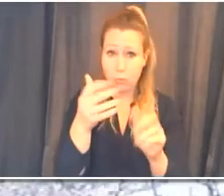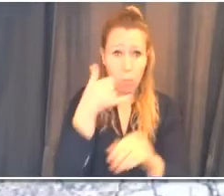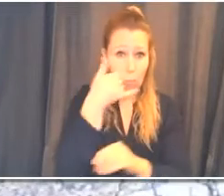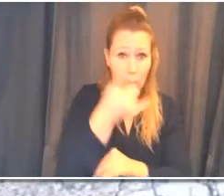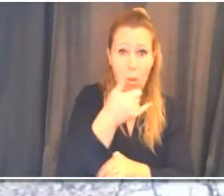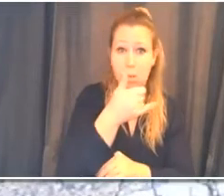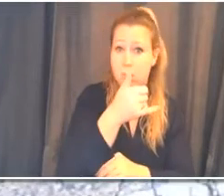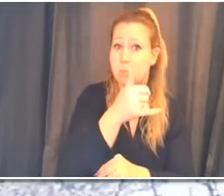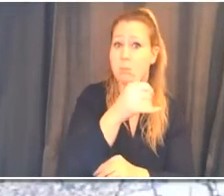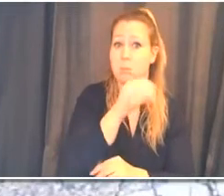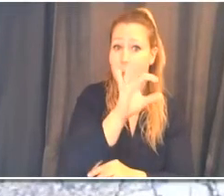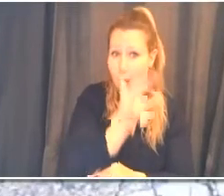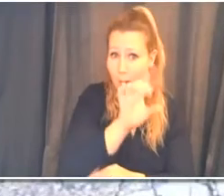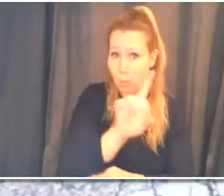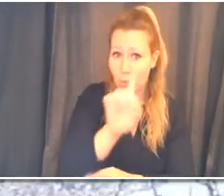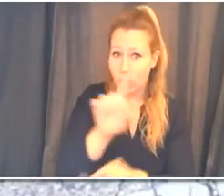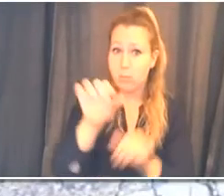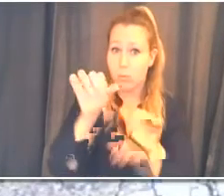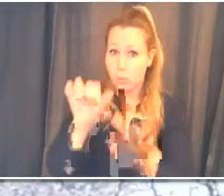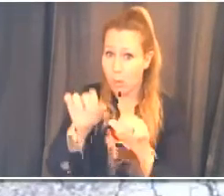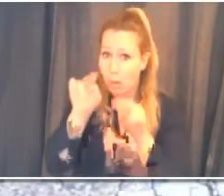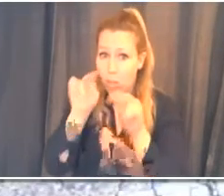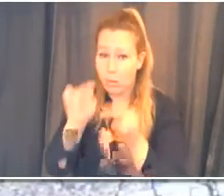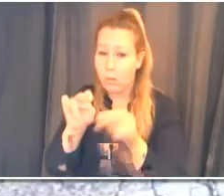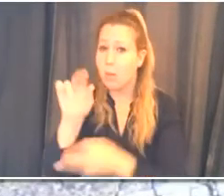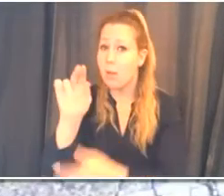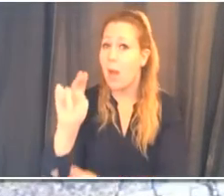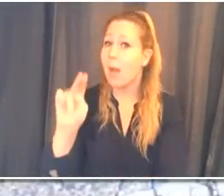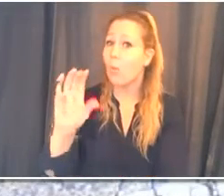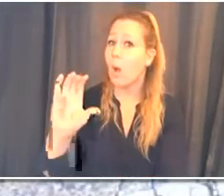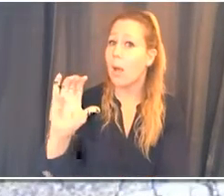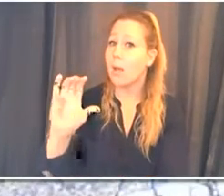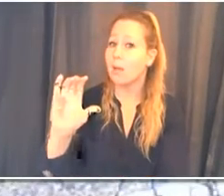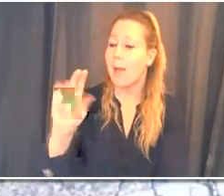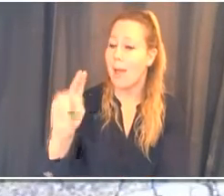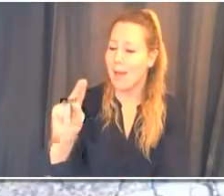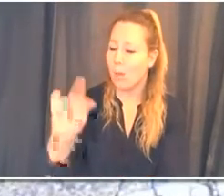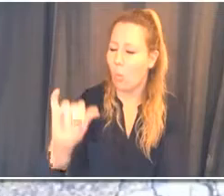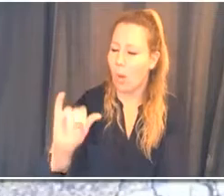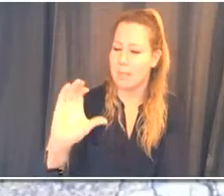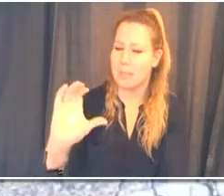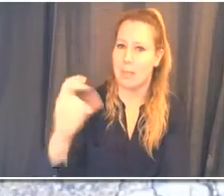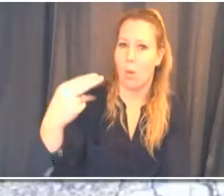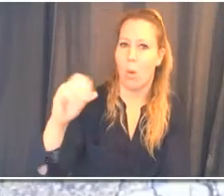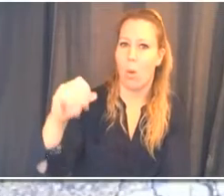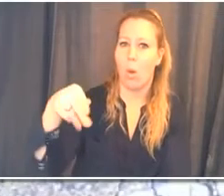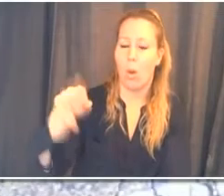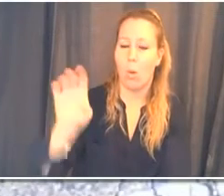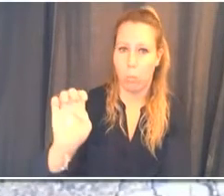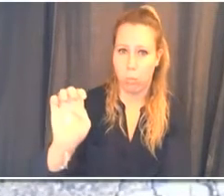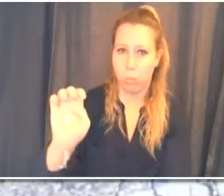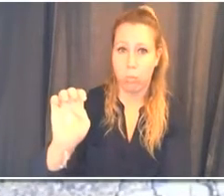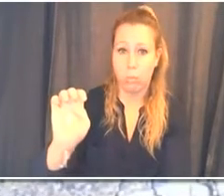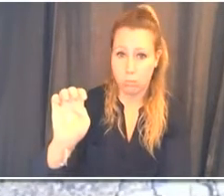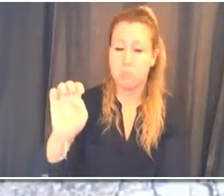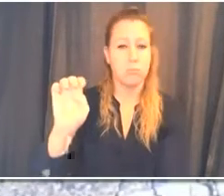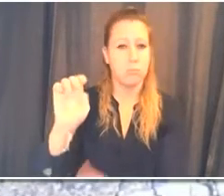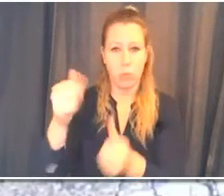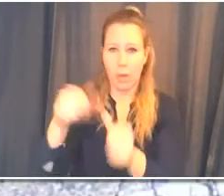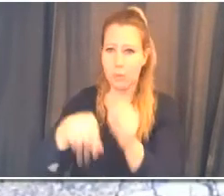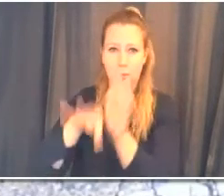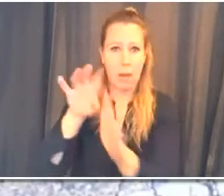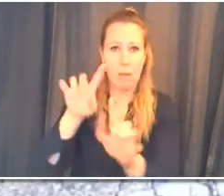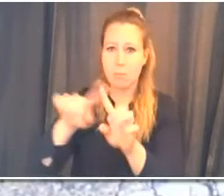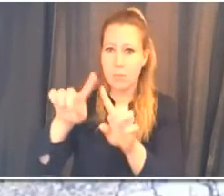have the ability to choose and they do and they negotiate safety for themselves and their children every single day and